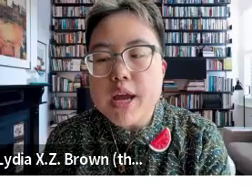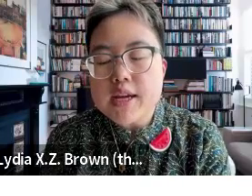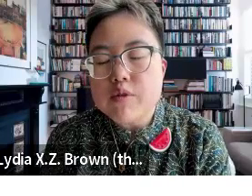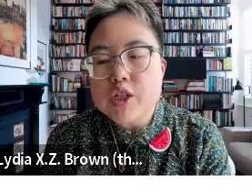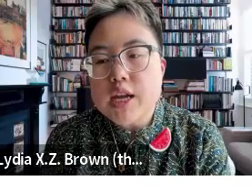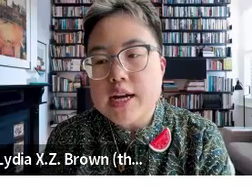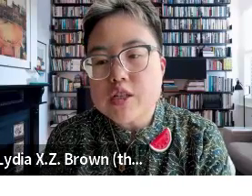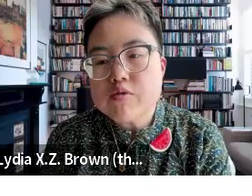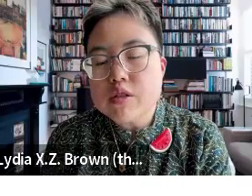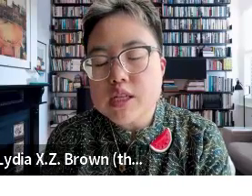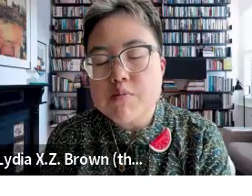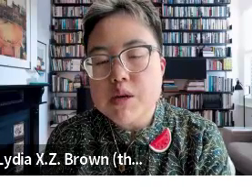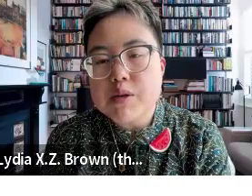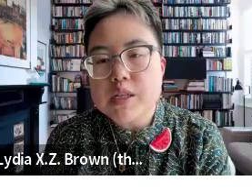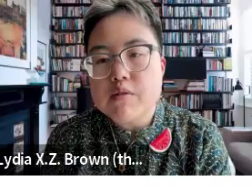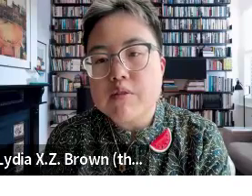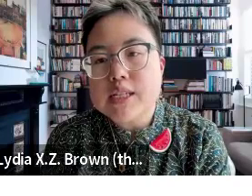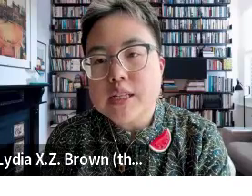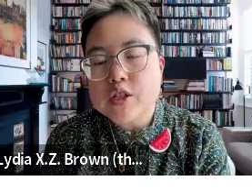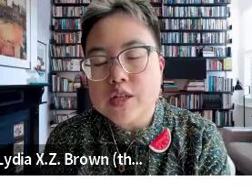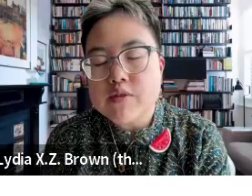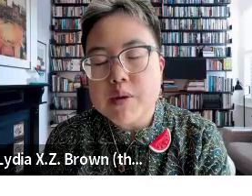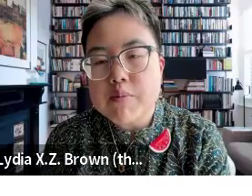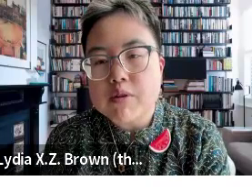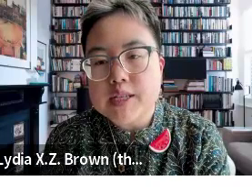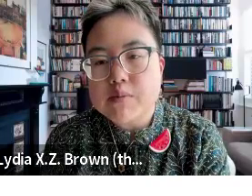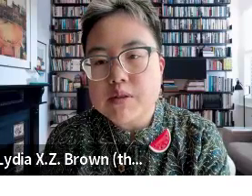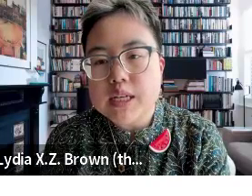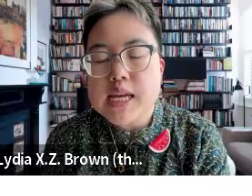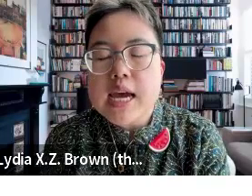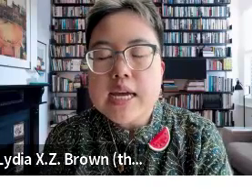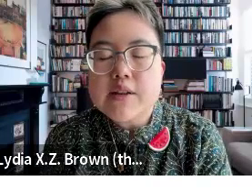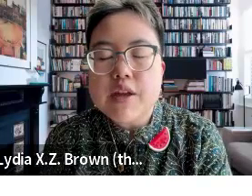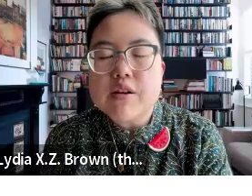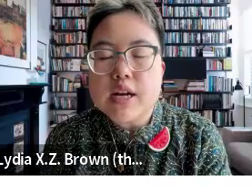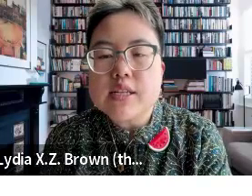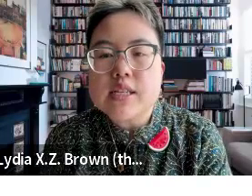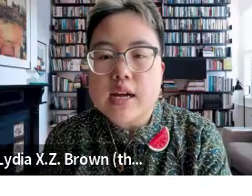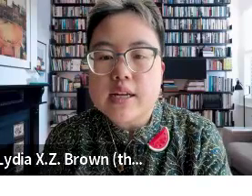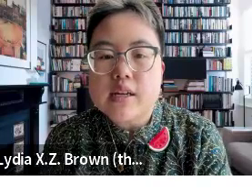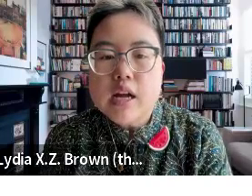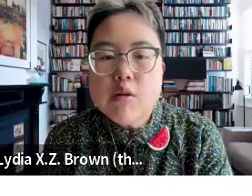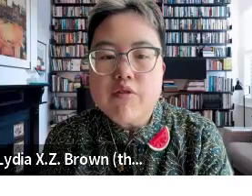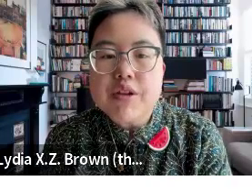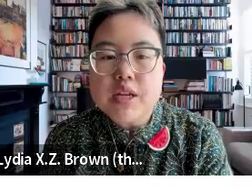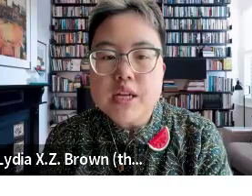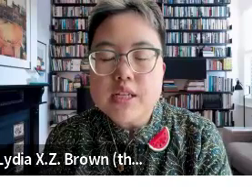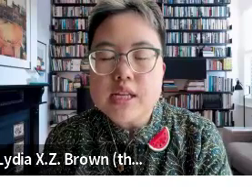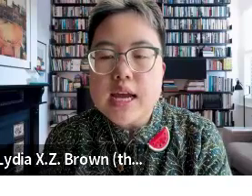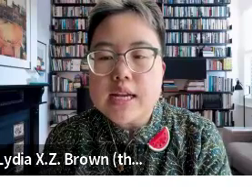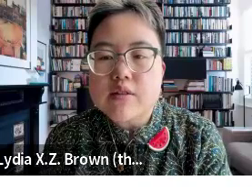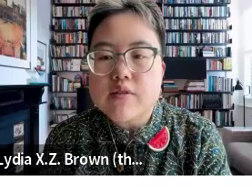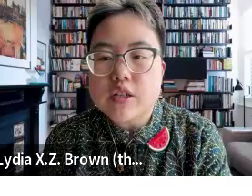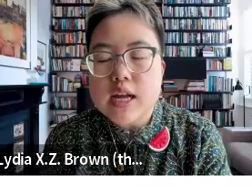Another way in which AI tools can be particularly dangerous for people with disabilities is if they are not designed with the